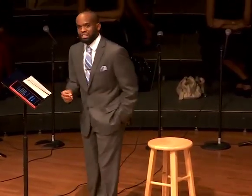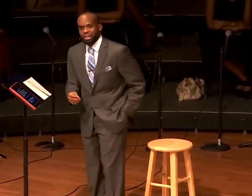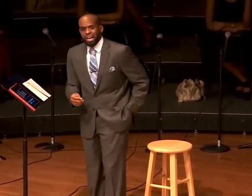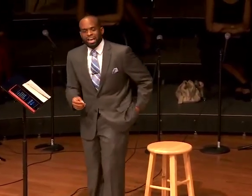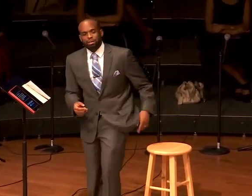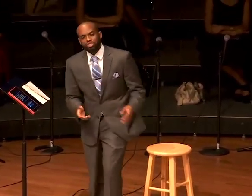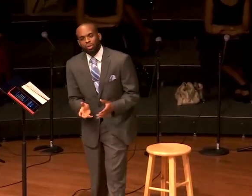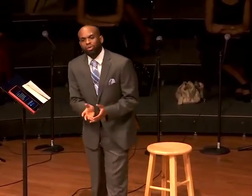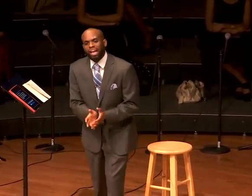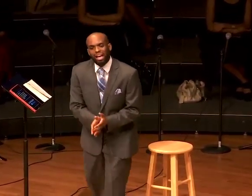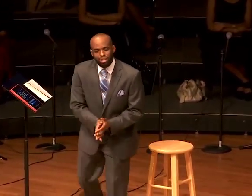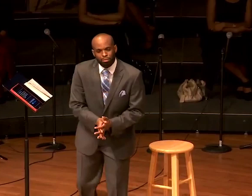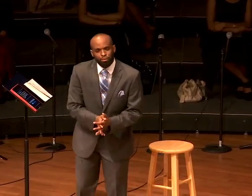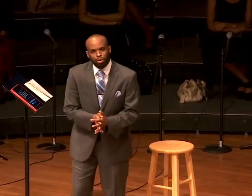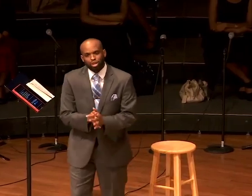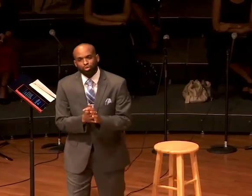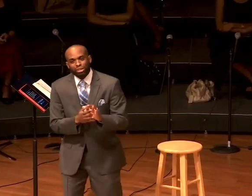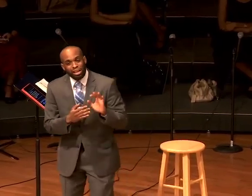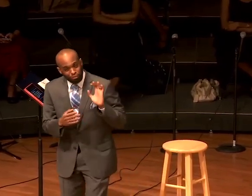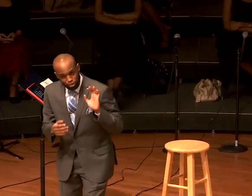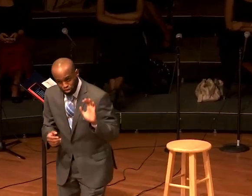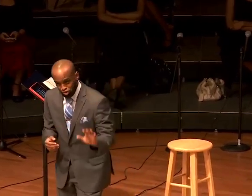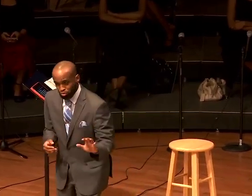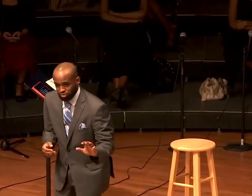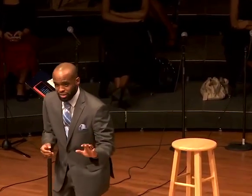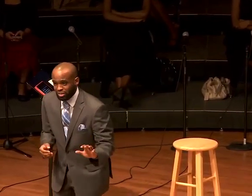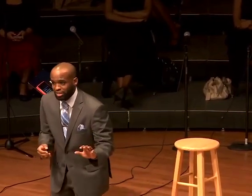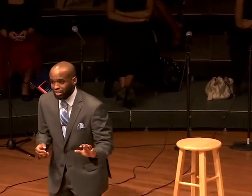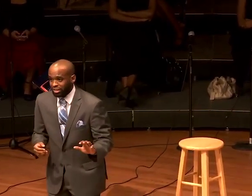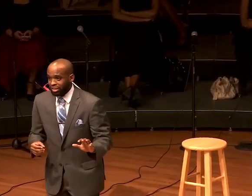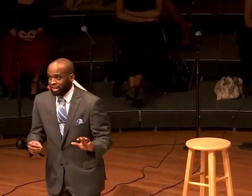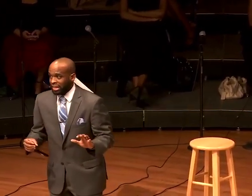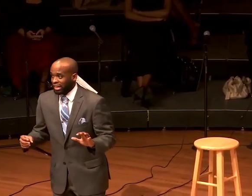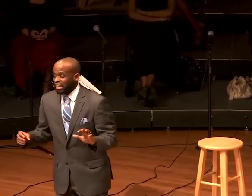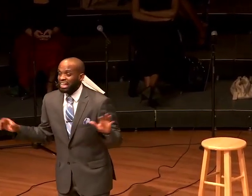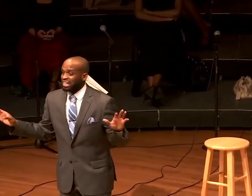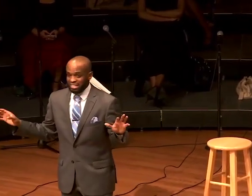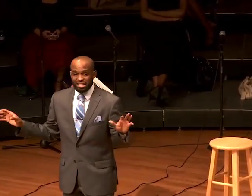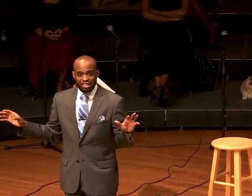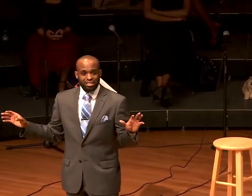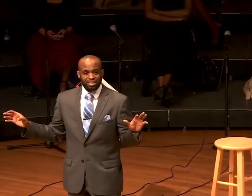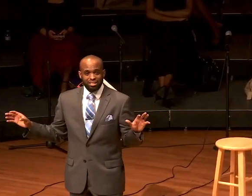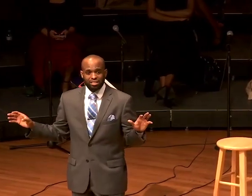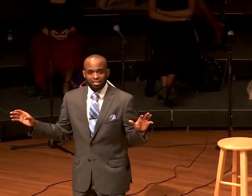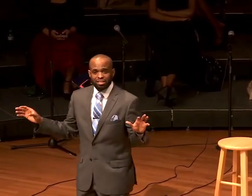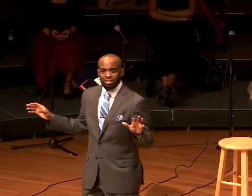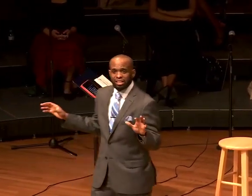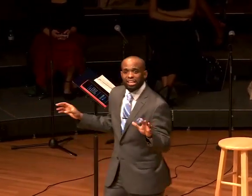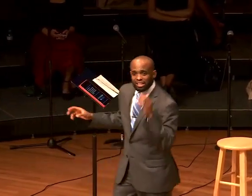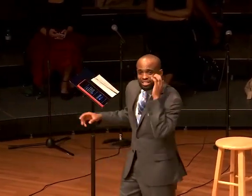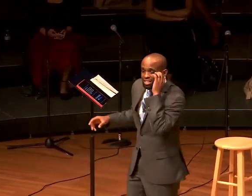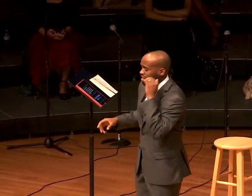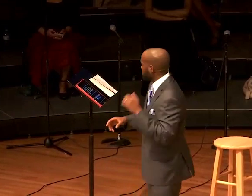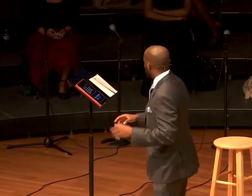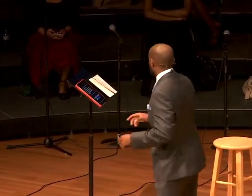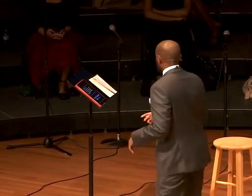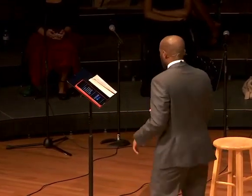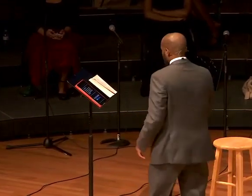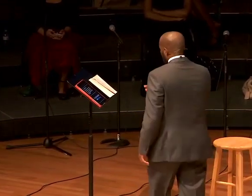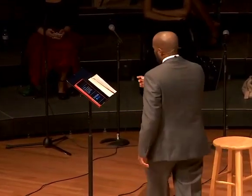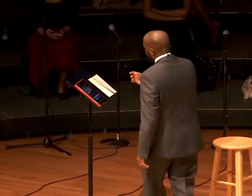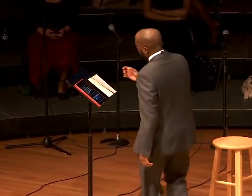look like? And I'm so glad that before Luke left the story, he let us see it. He let us see